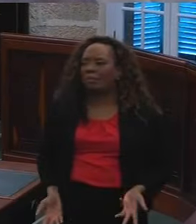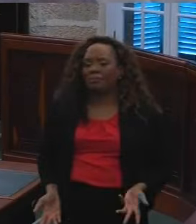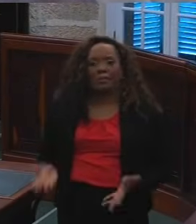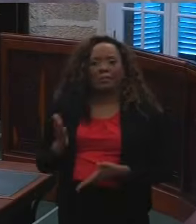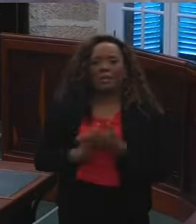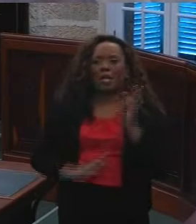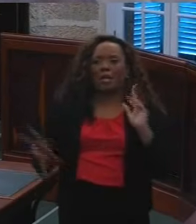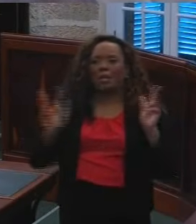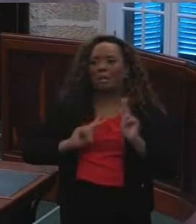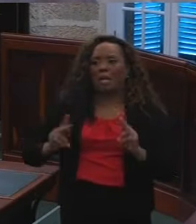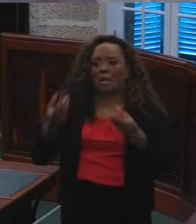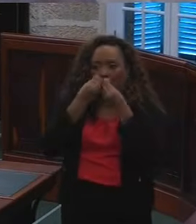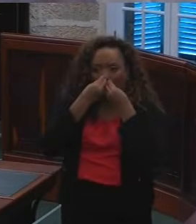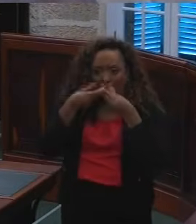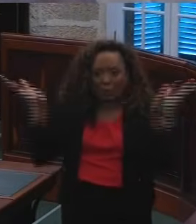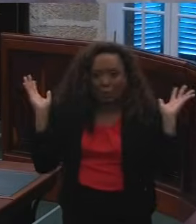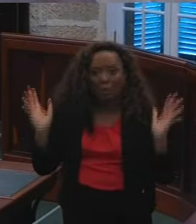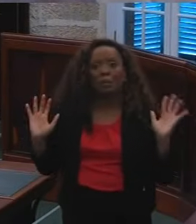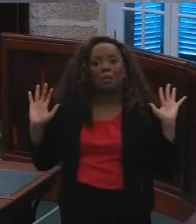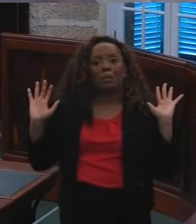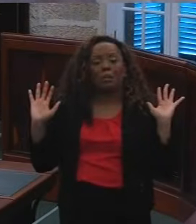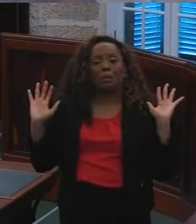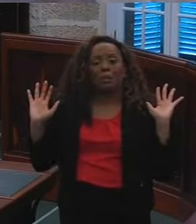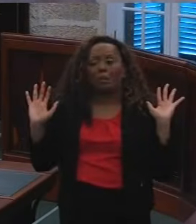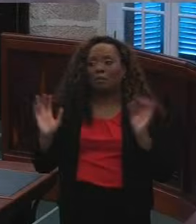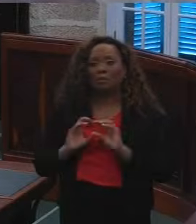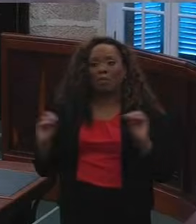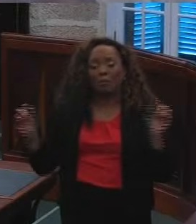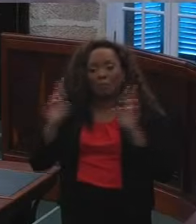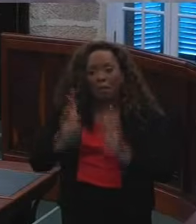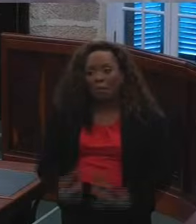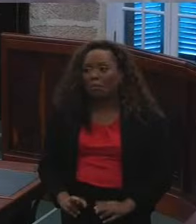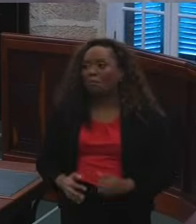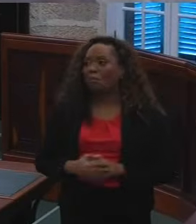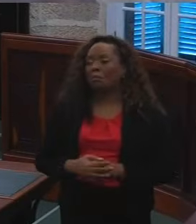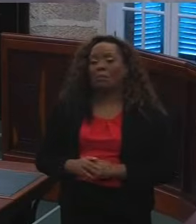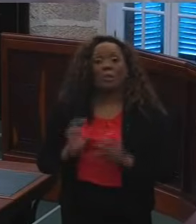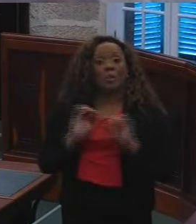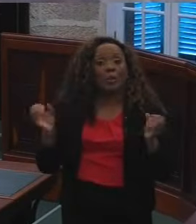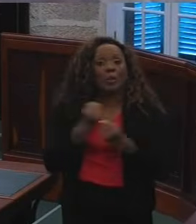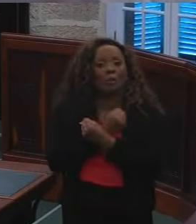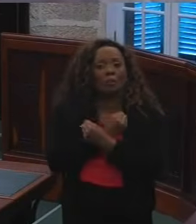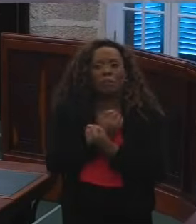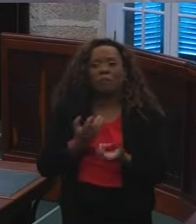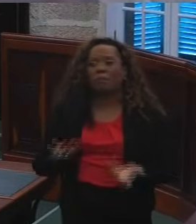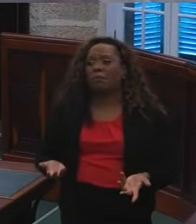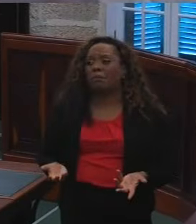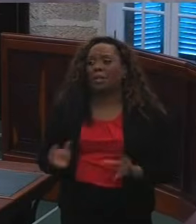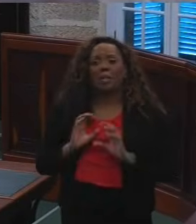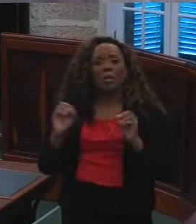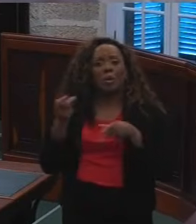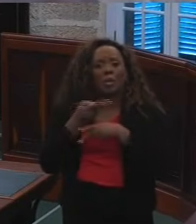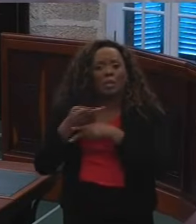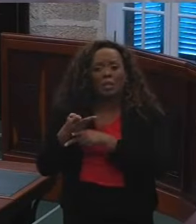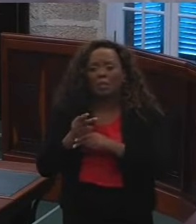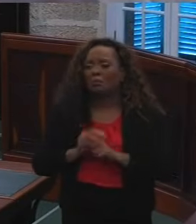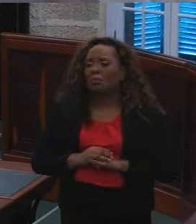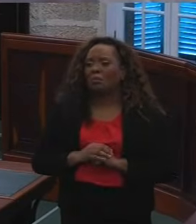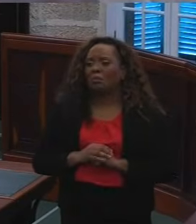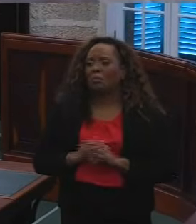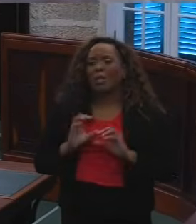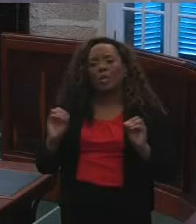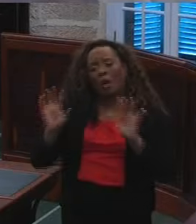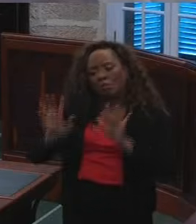unfortunate lack of respect, lack of love, lack of care, lack of